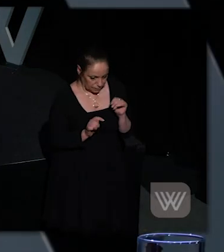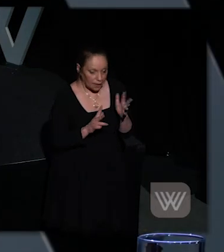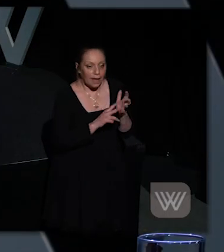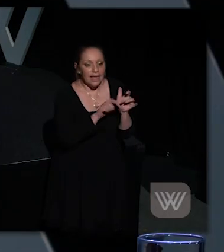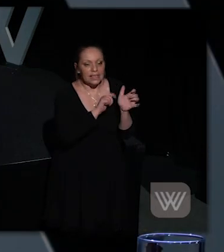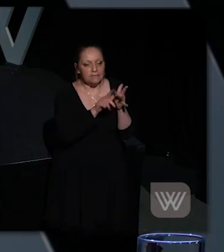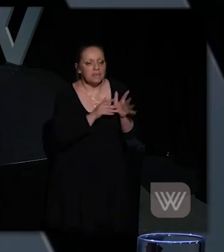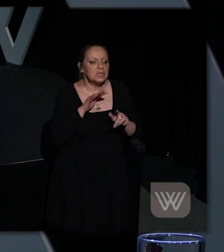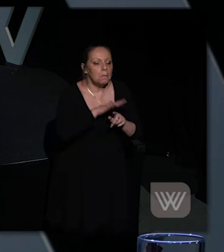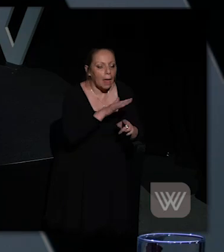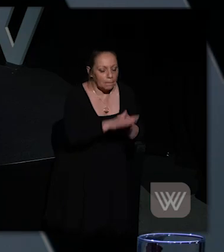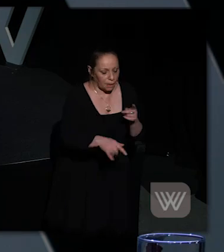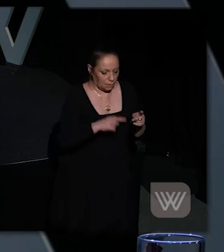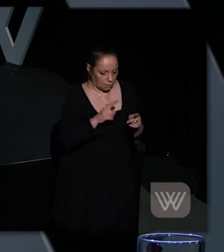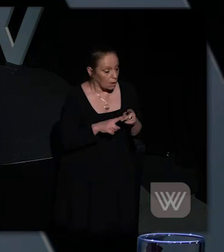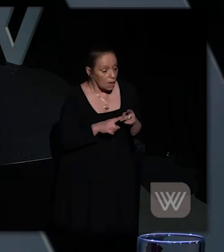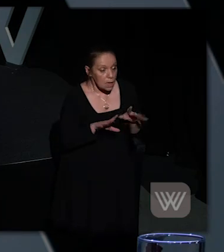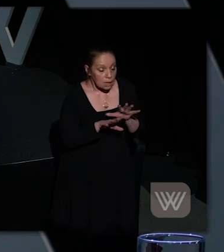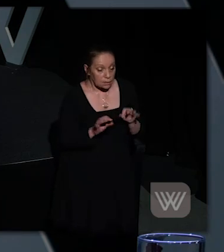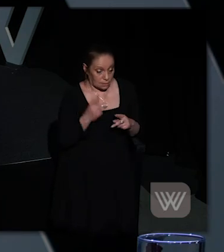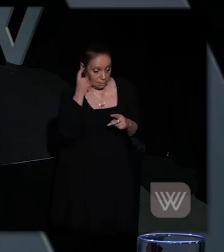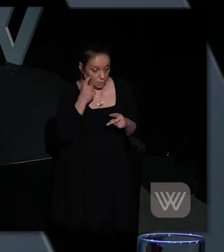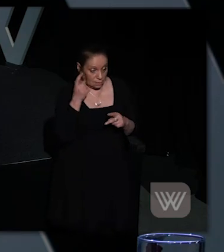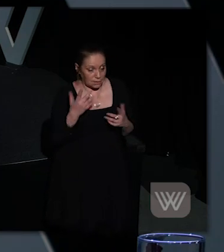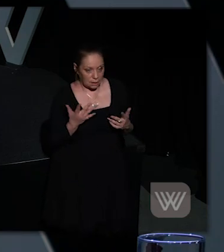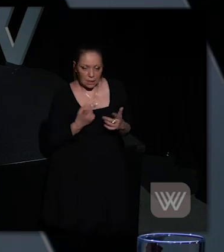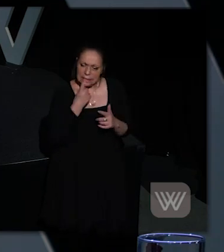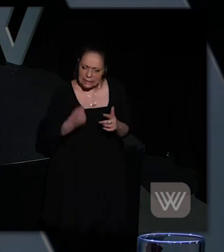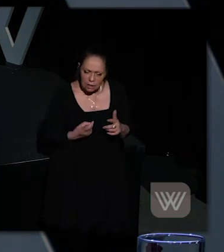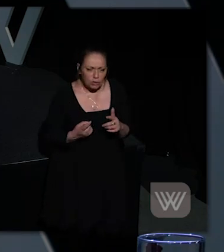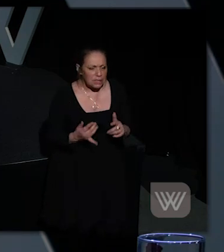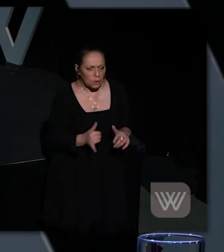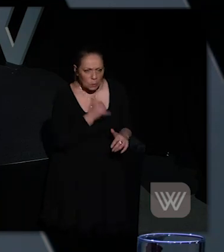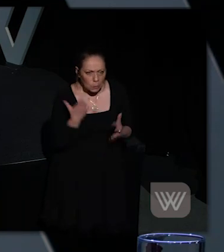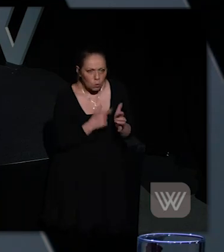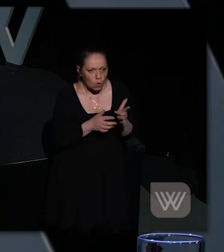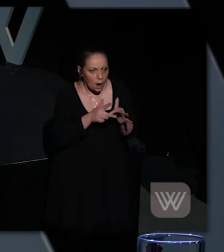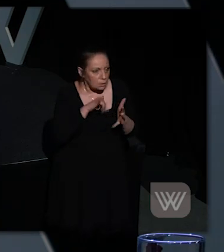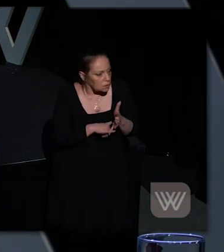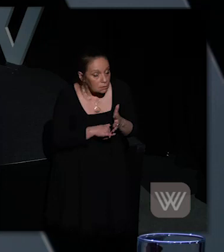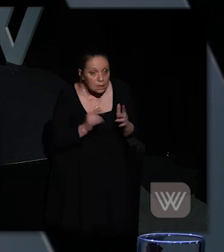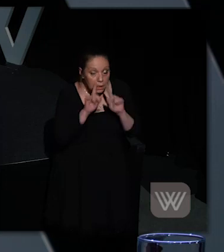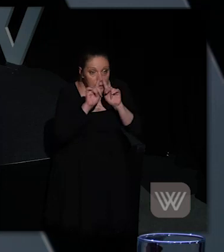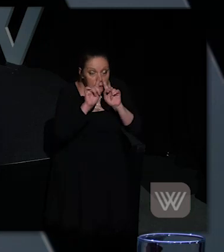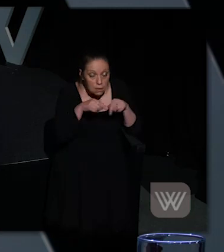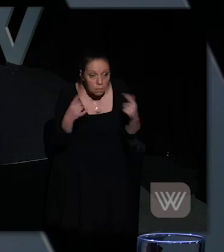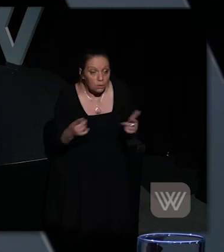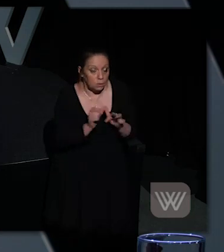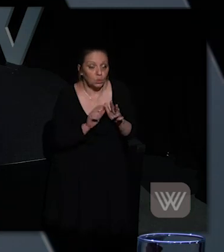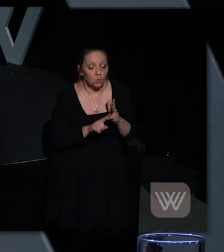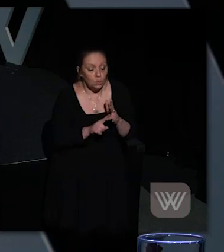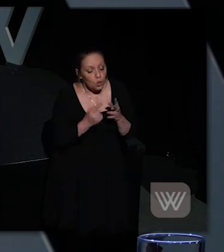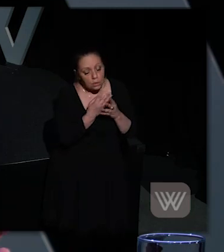victim blaming. Mm. It doesn't take into account those serious crimes. It's impossible to do. There's